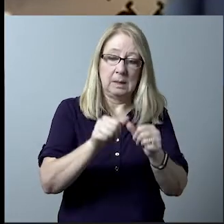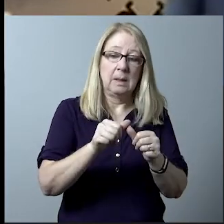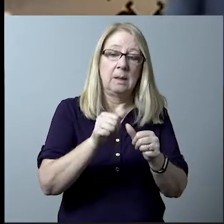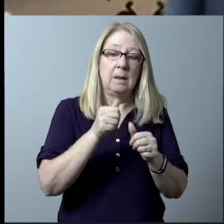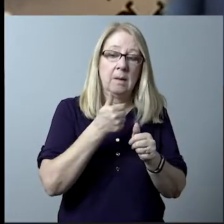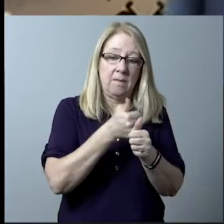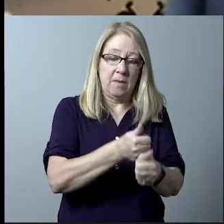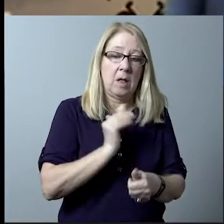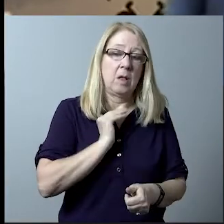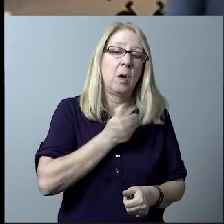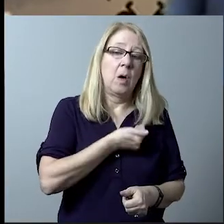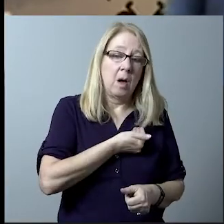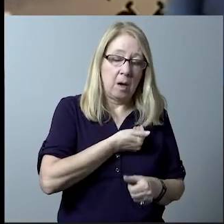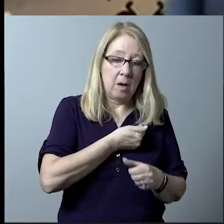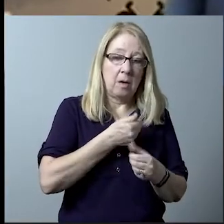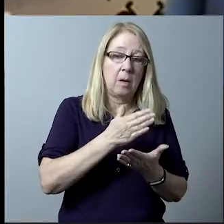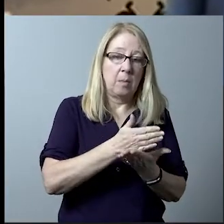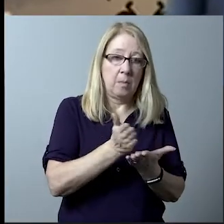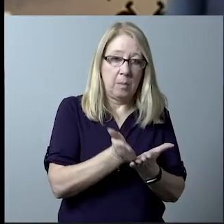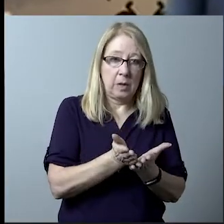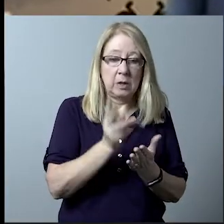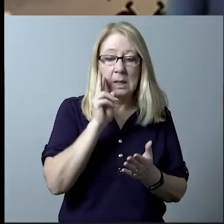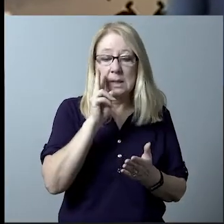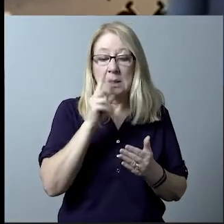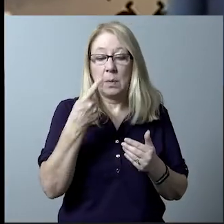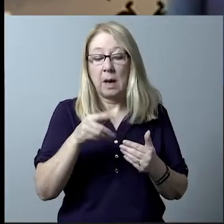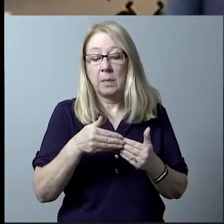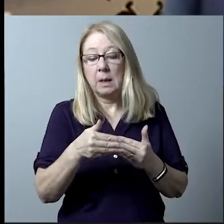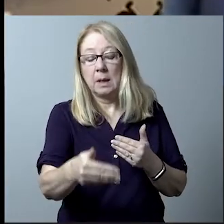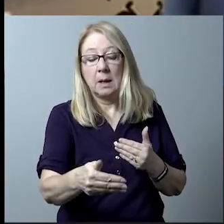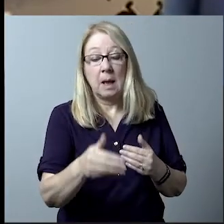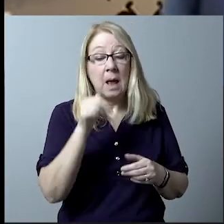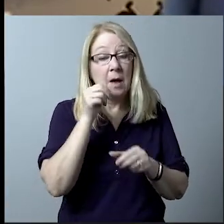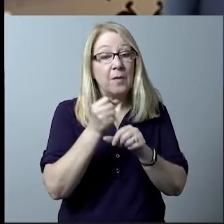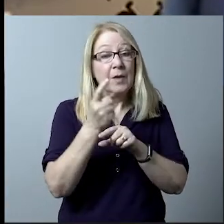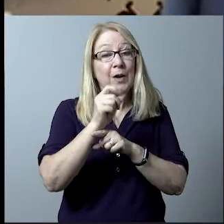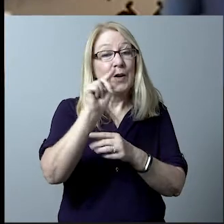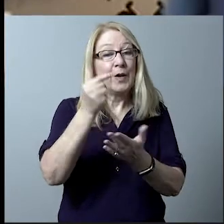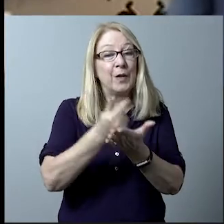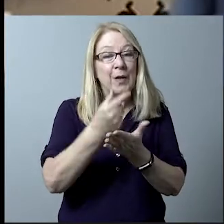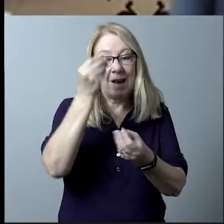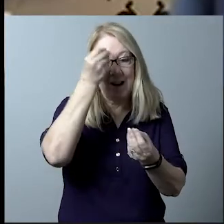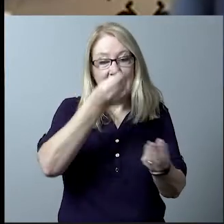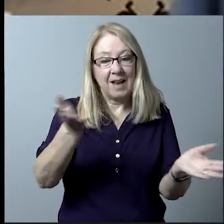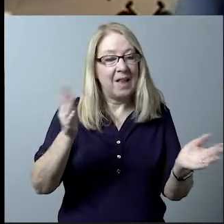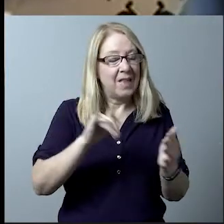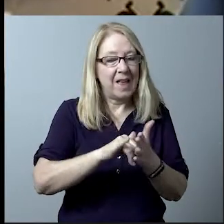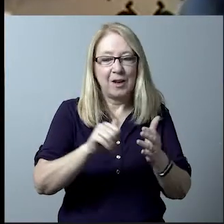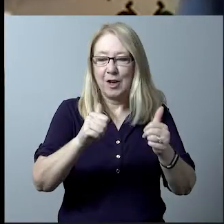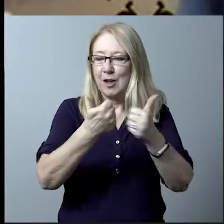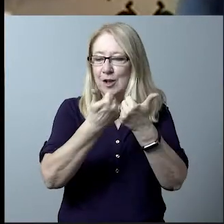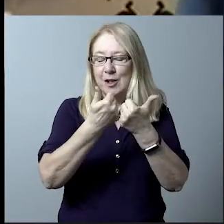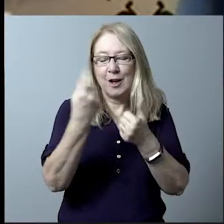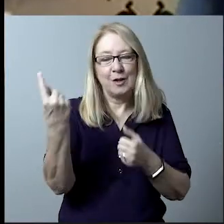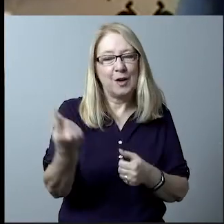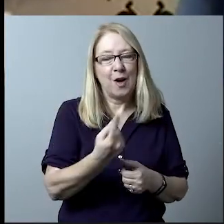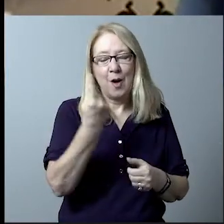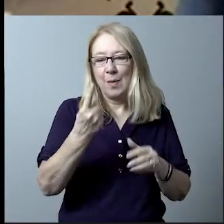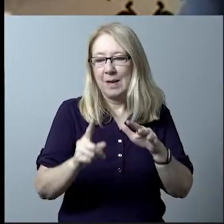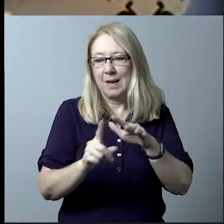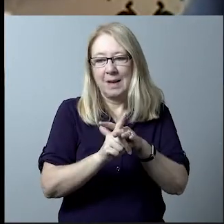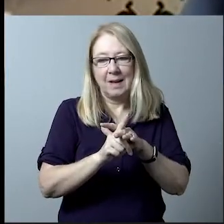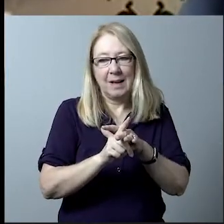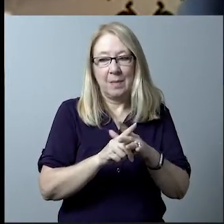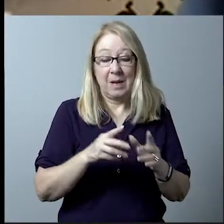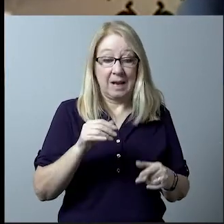budget we have set as we determine how this year will play out. Every year at commencement, I tell our graduates that challenges